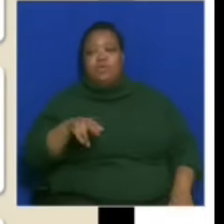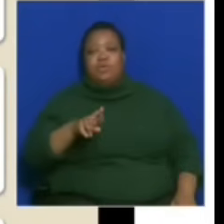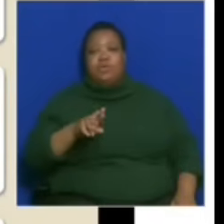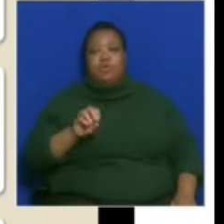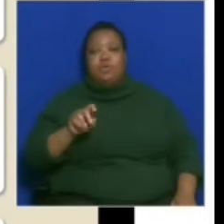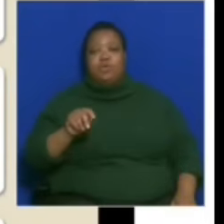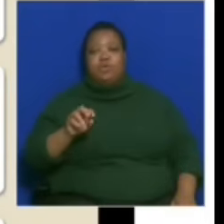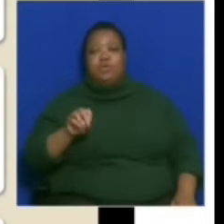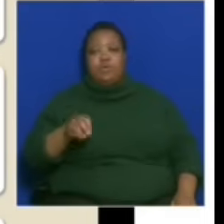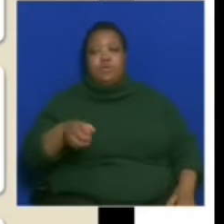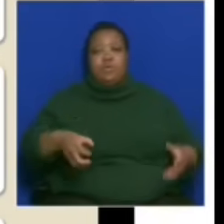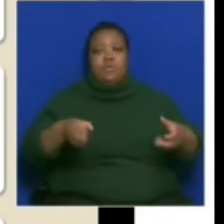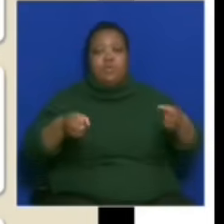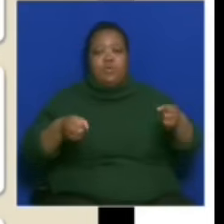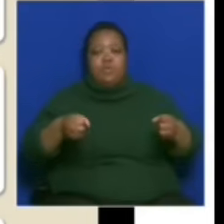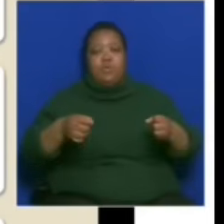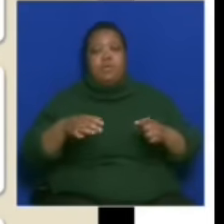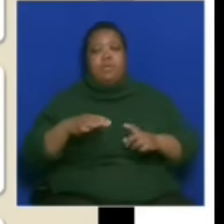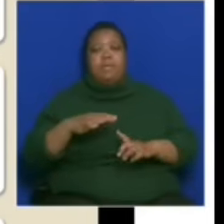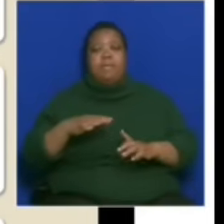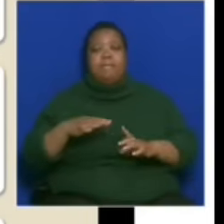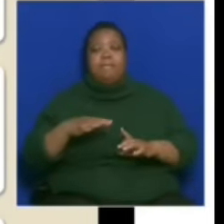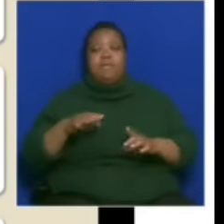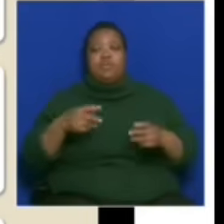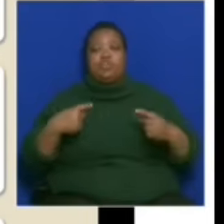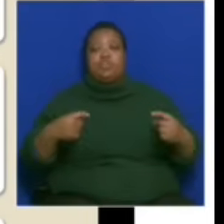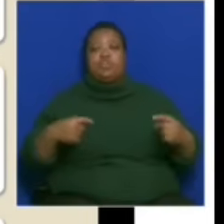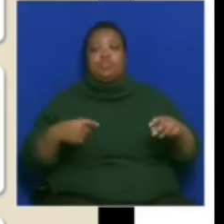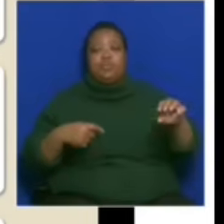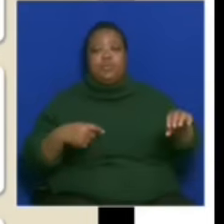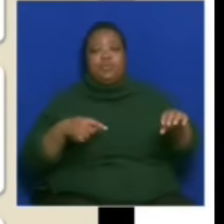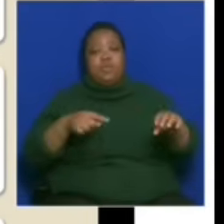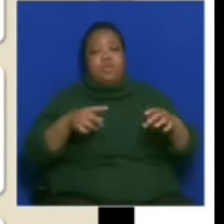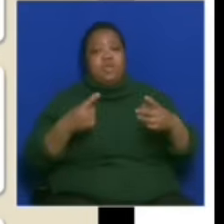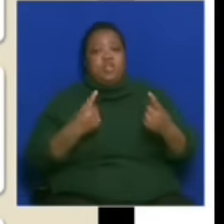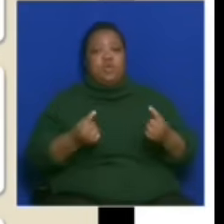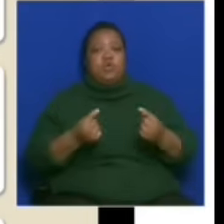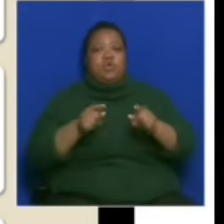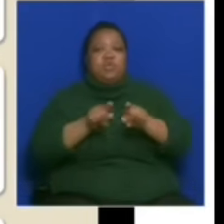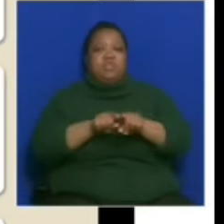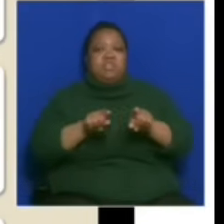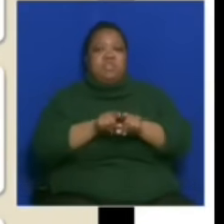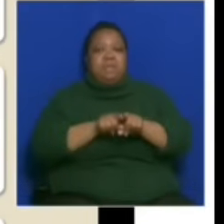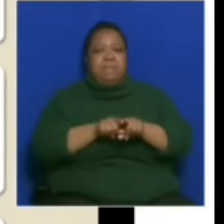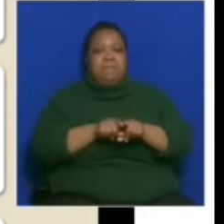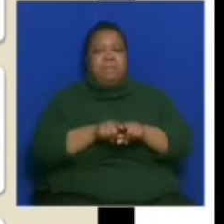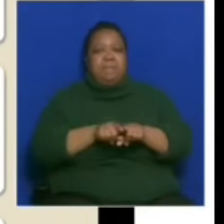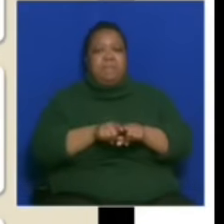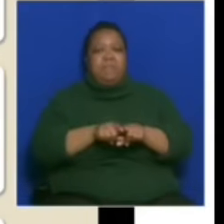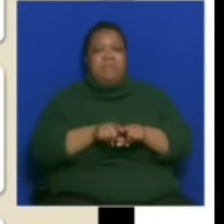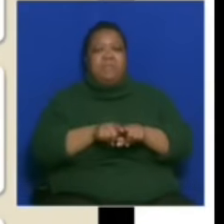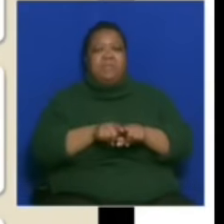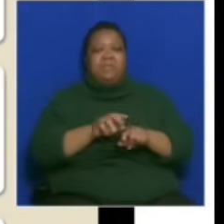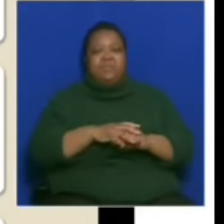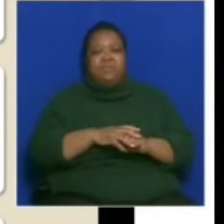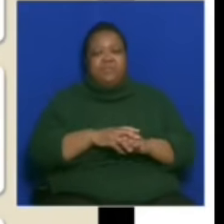Protobac's bond store where they are doing something in relation to excise tax. And he